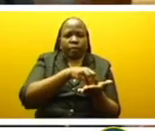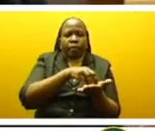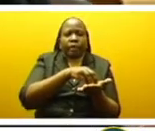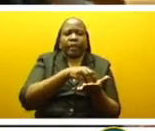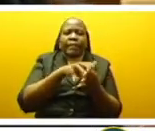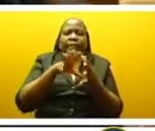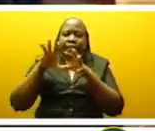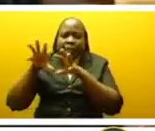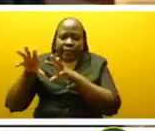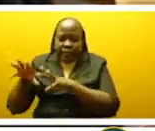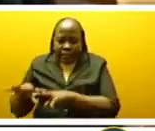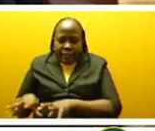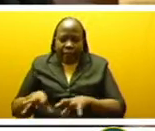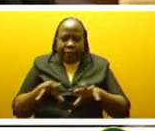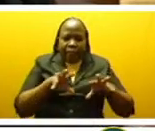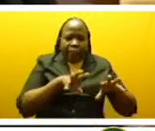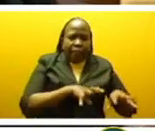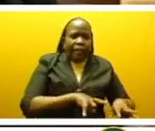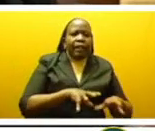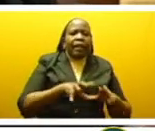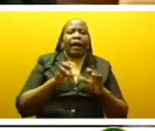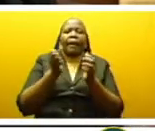suffered an amendment